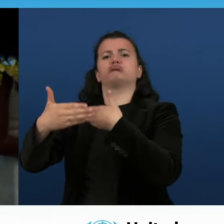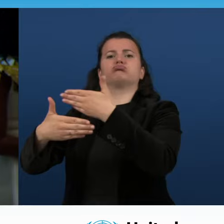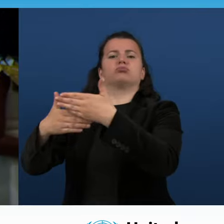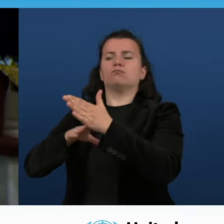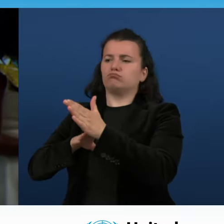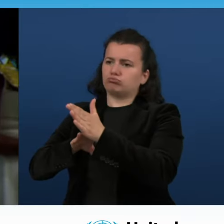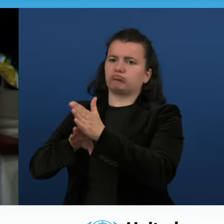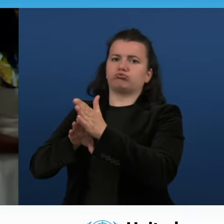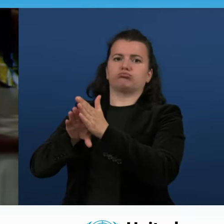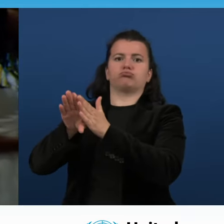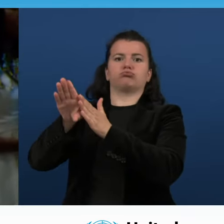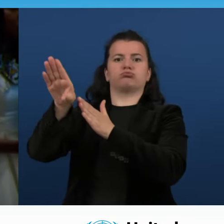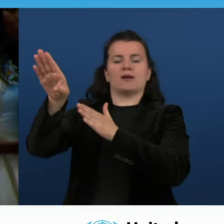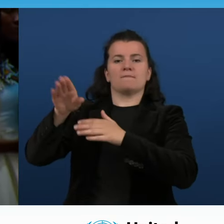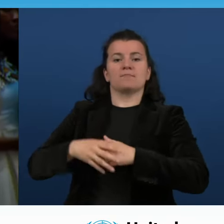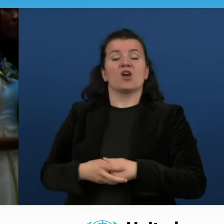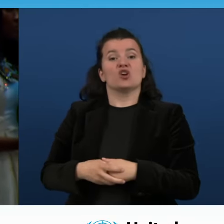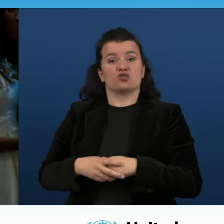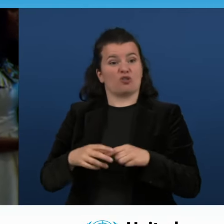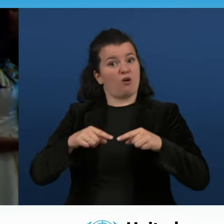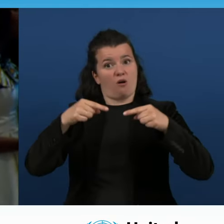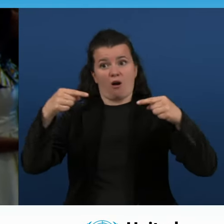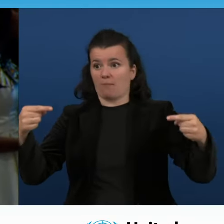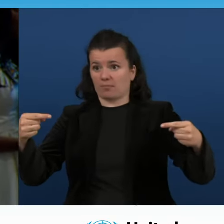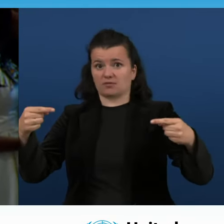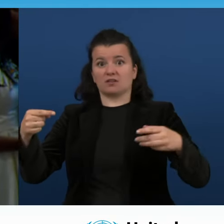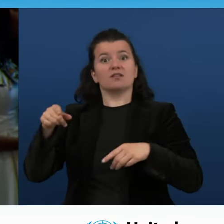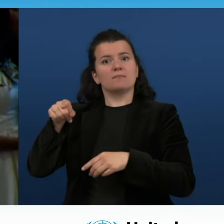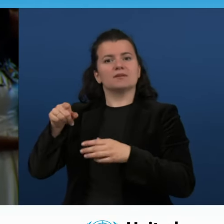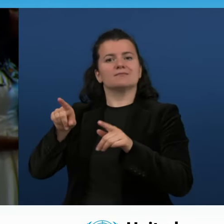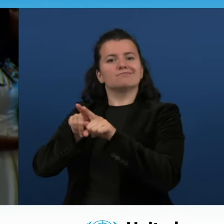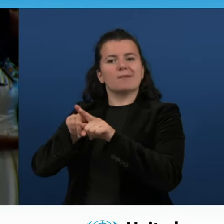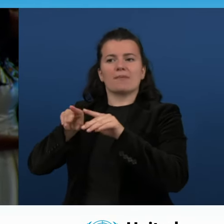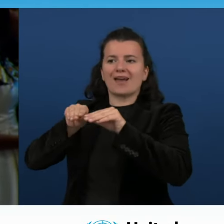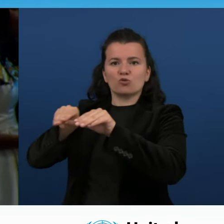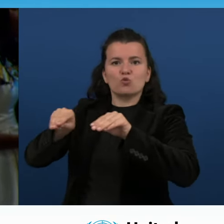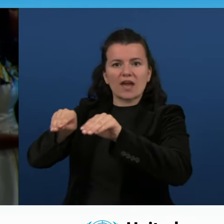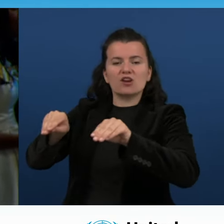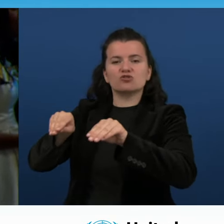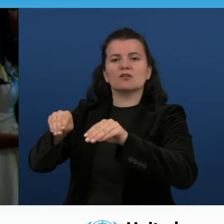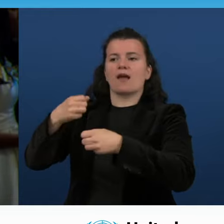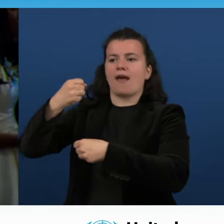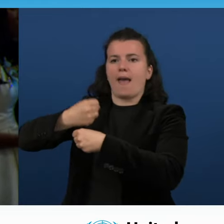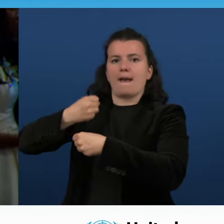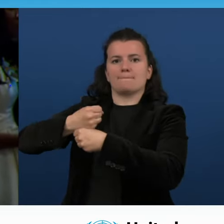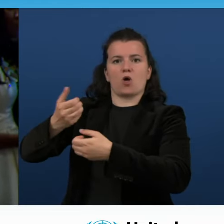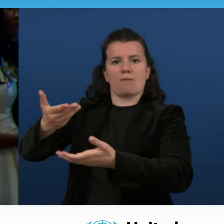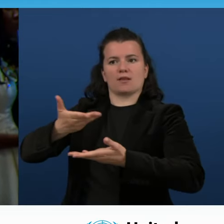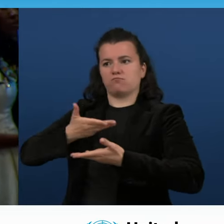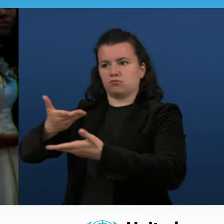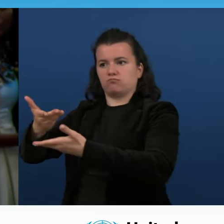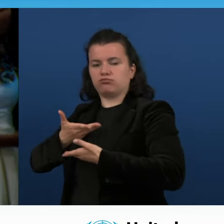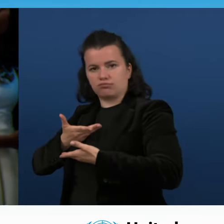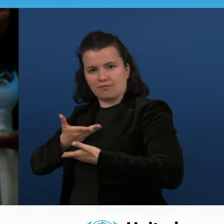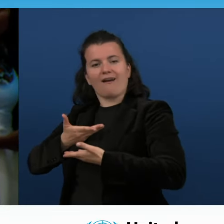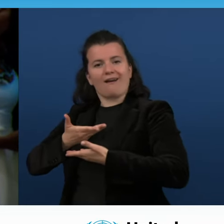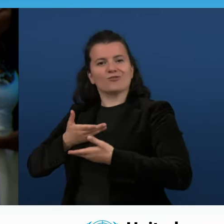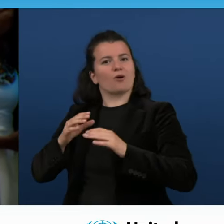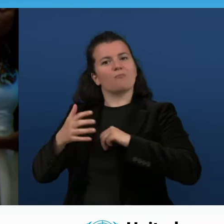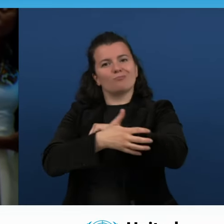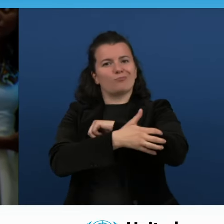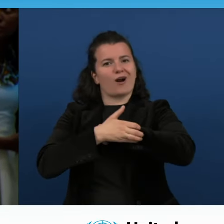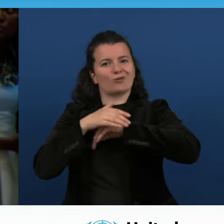enablers, education and employment. A quality education provides you with the skills and knowledge you need to